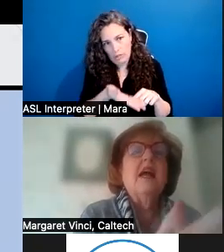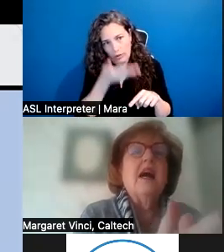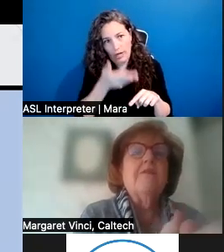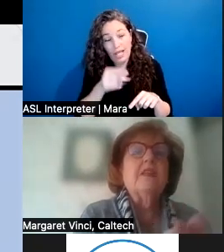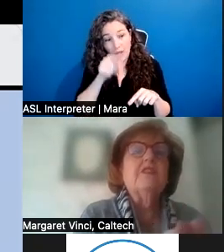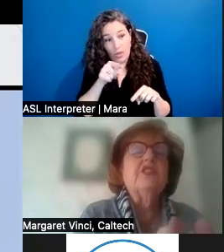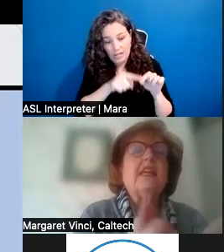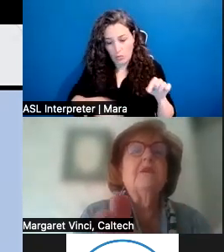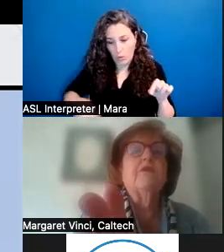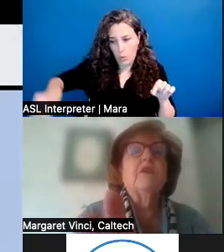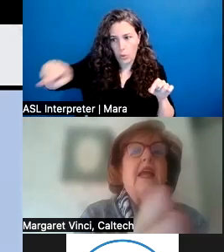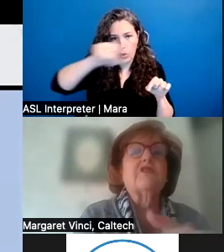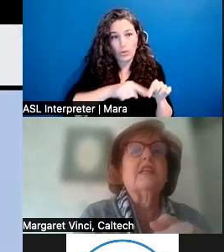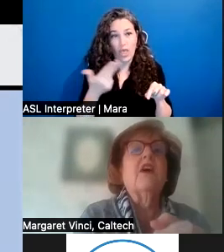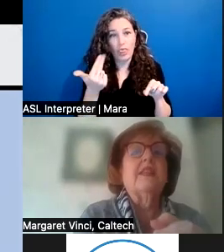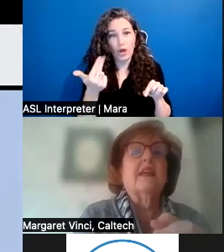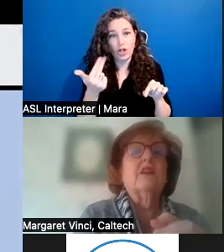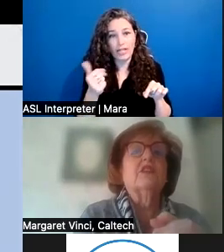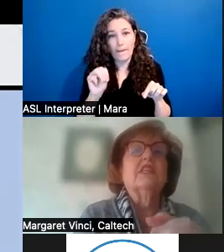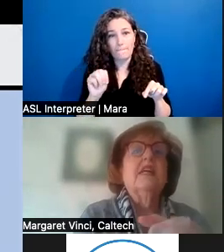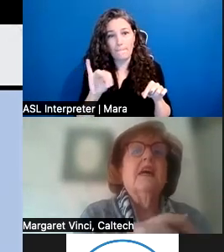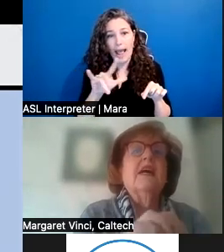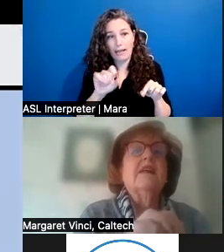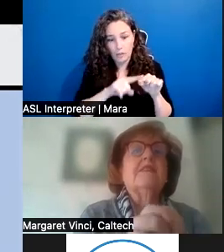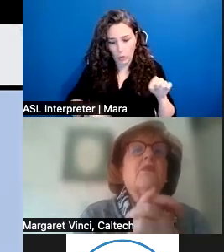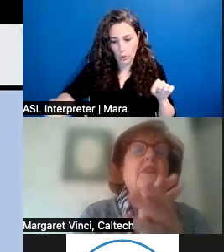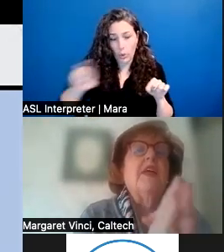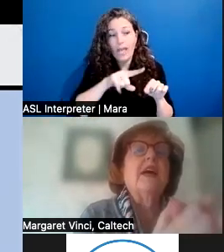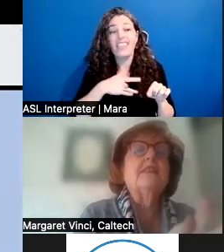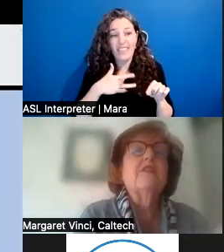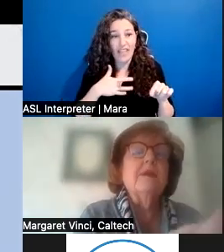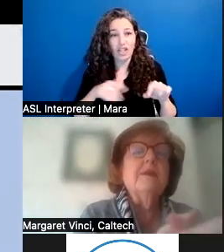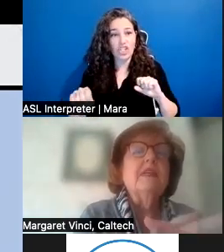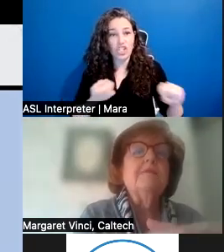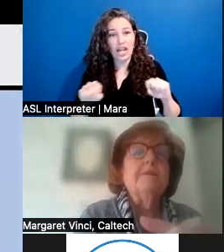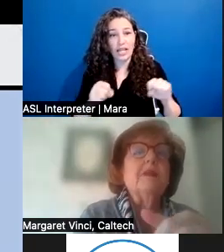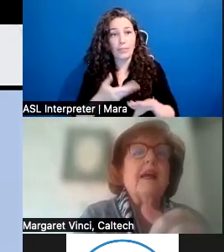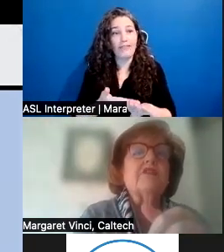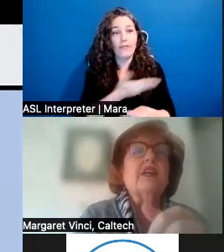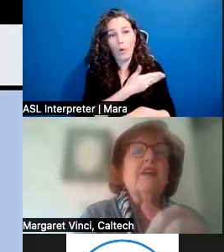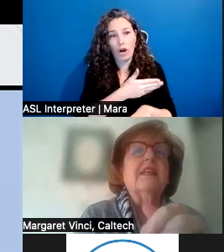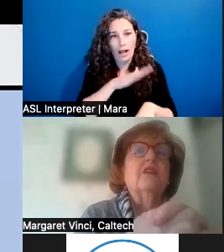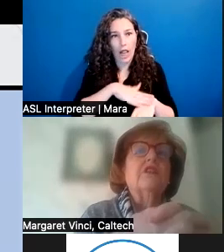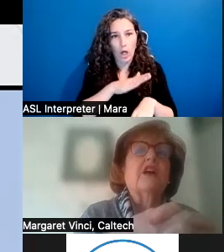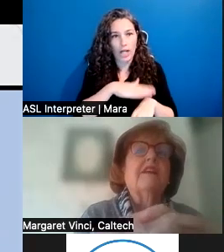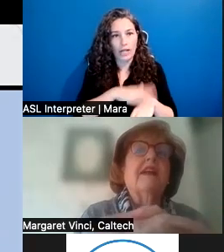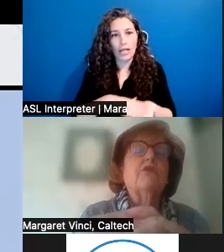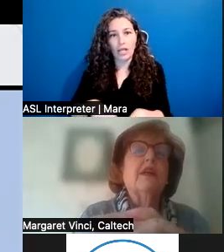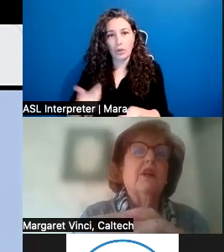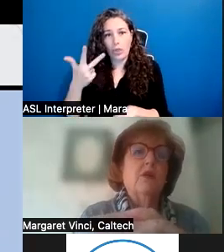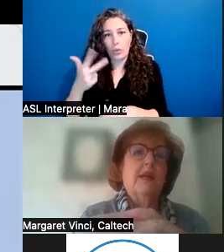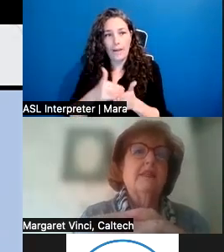actually felt the shaking before they actually got that alert. So with that, 3 million people actually got the alert on